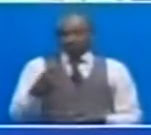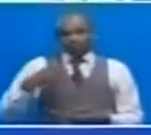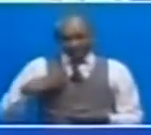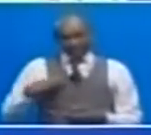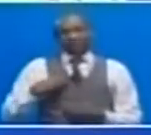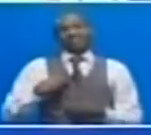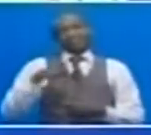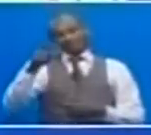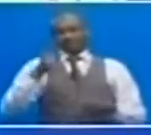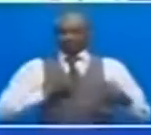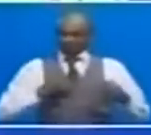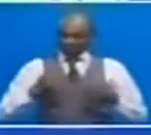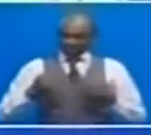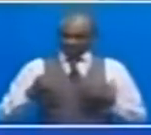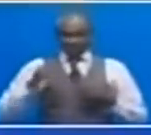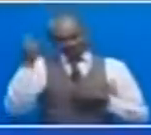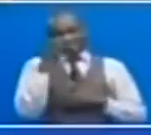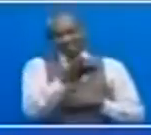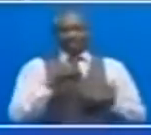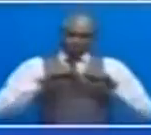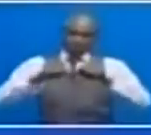Paul Kagame run for another term.